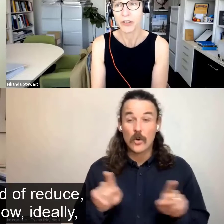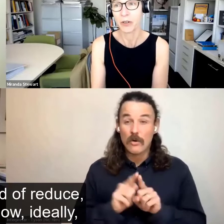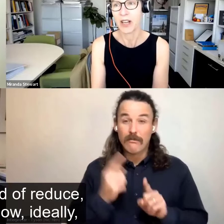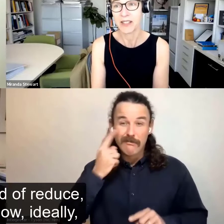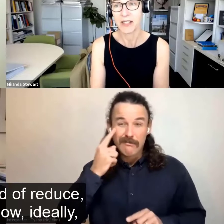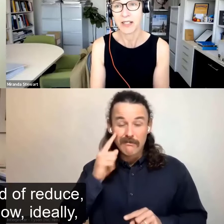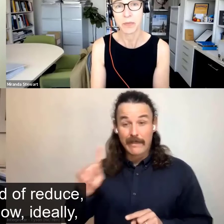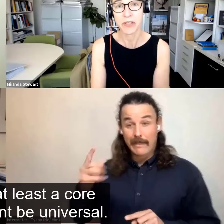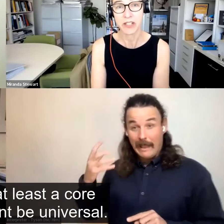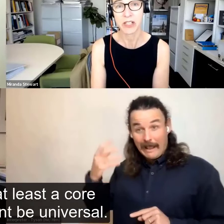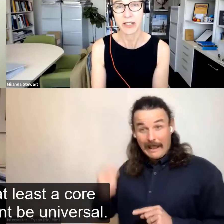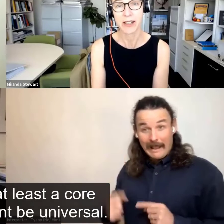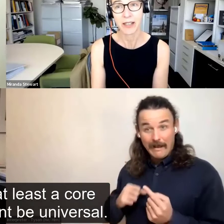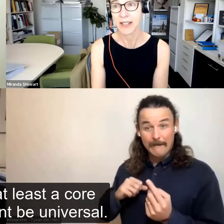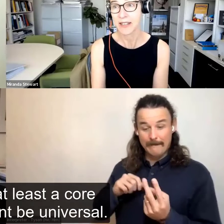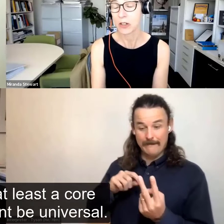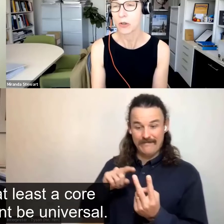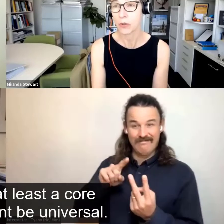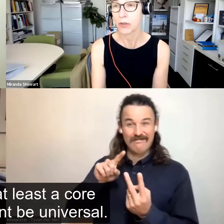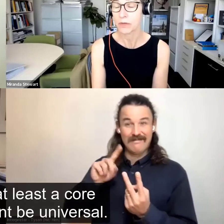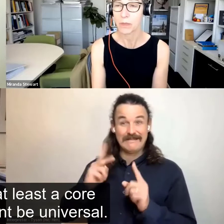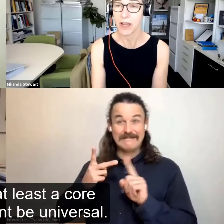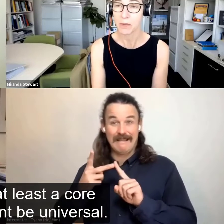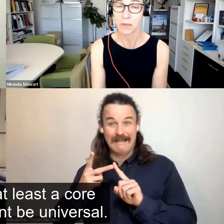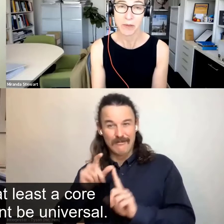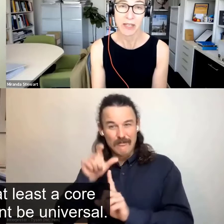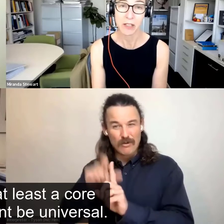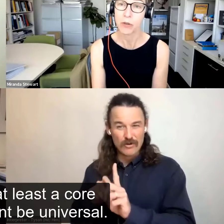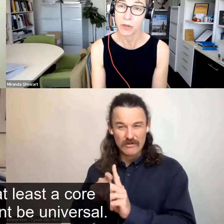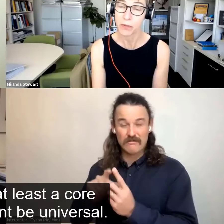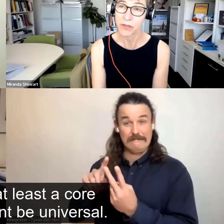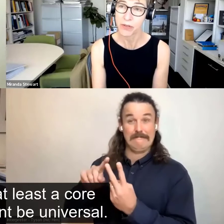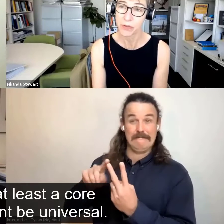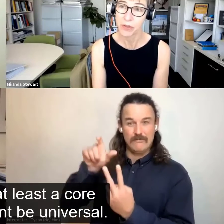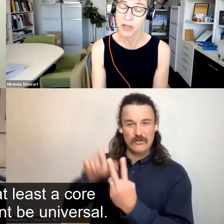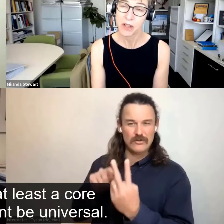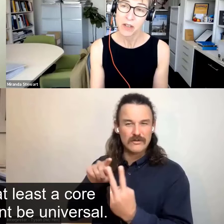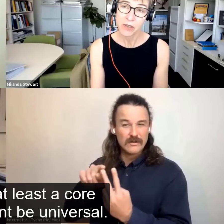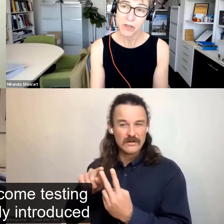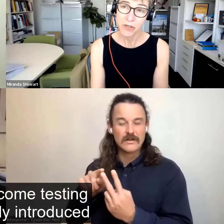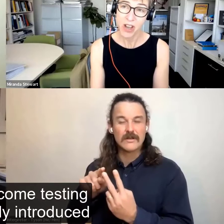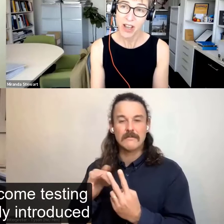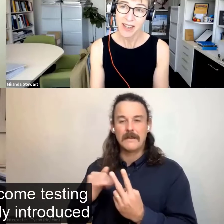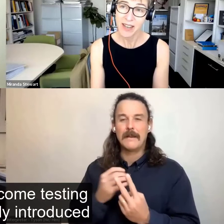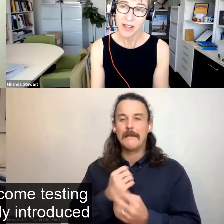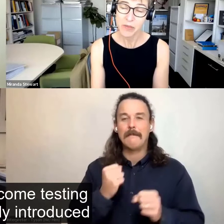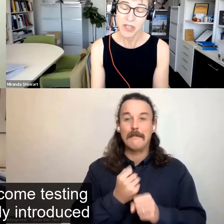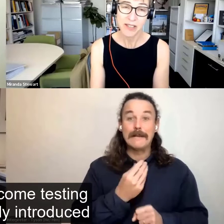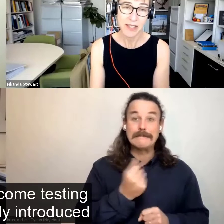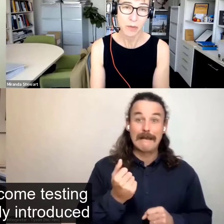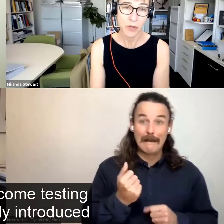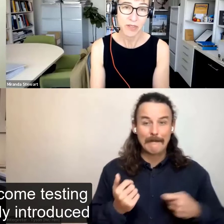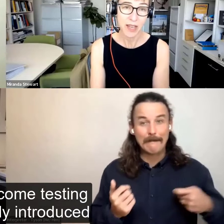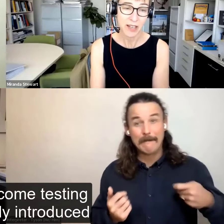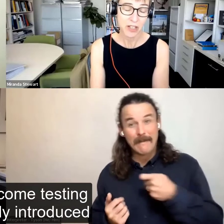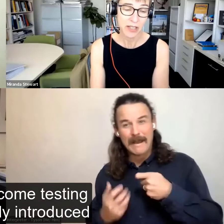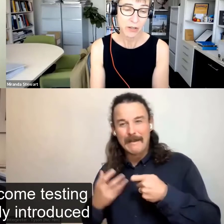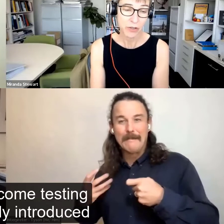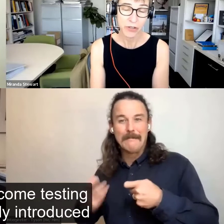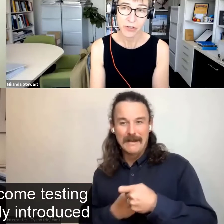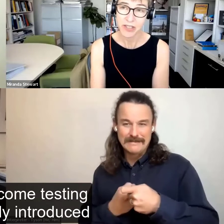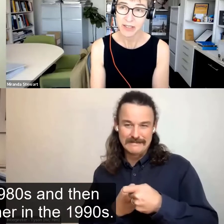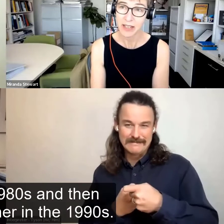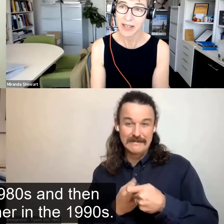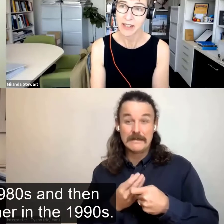or ideally, potentially, at least a core of the payment be universal. So tight income testing was